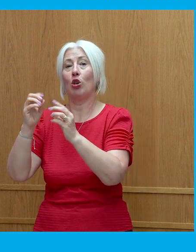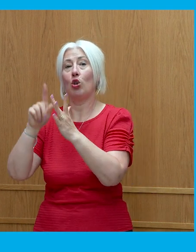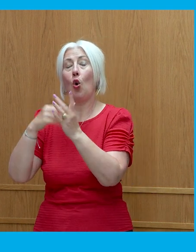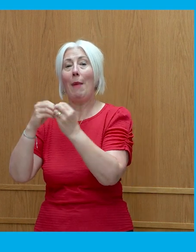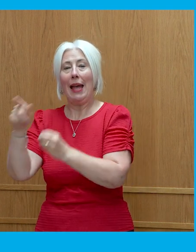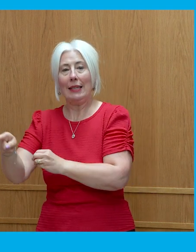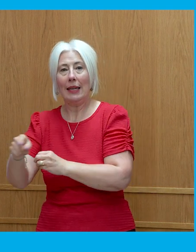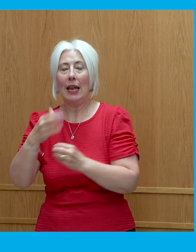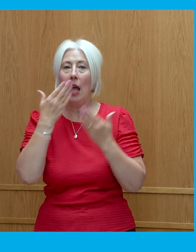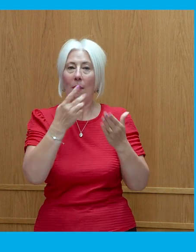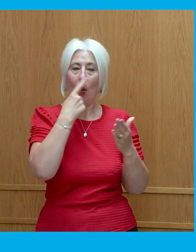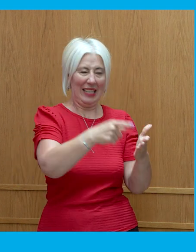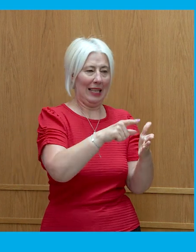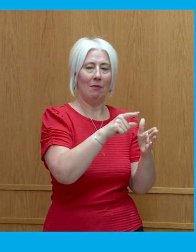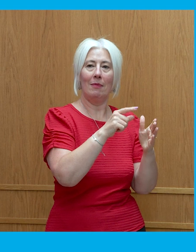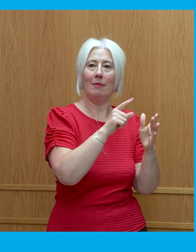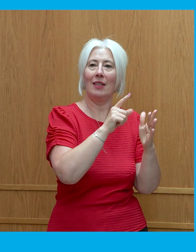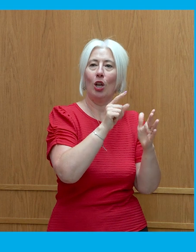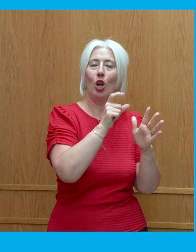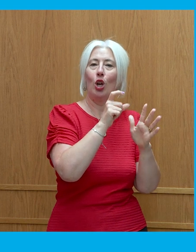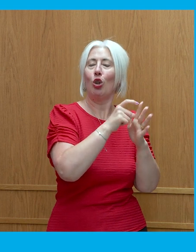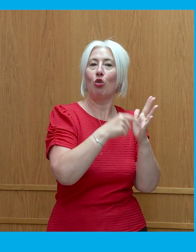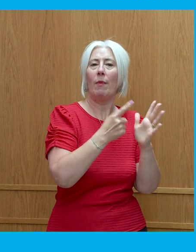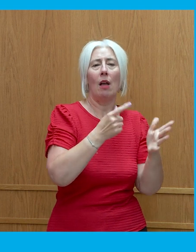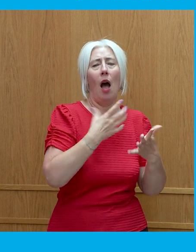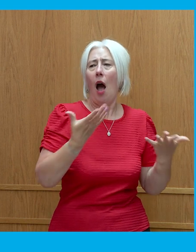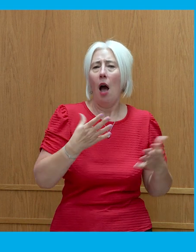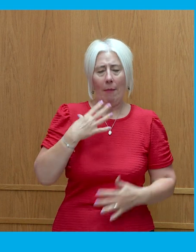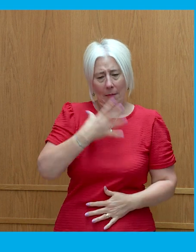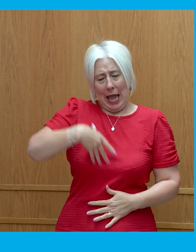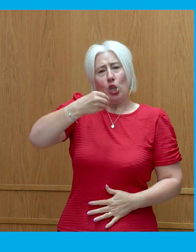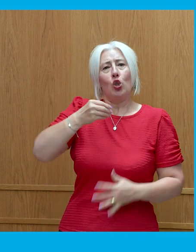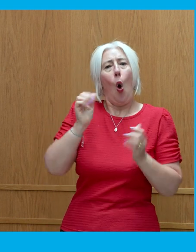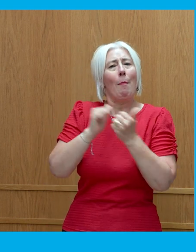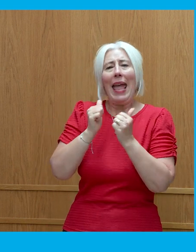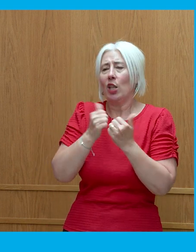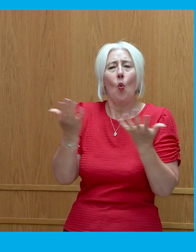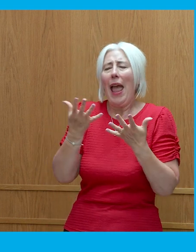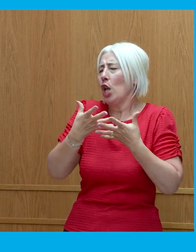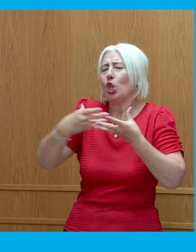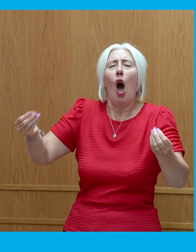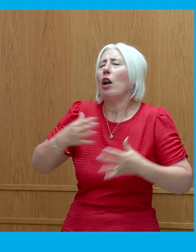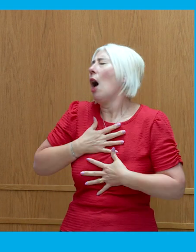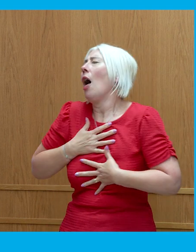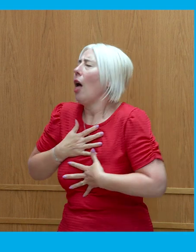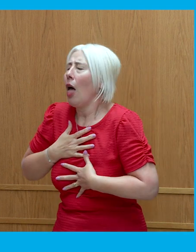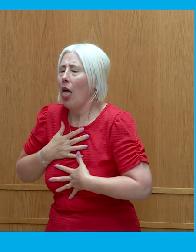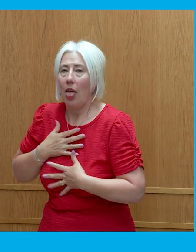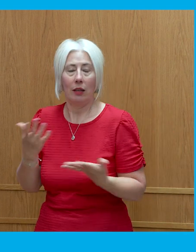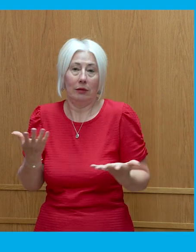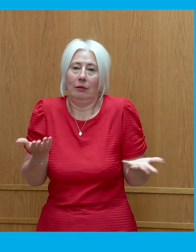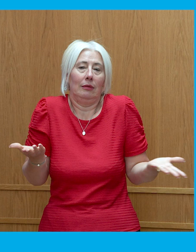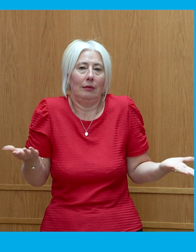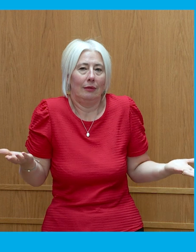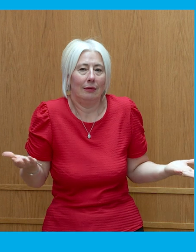has lost his soulmate. You know, the way he talks about Joe Biden, that, you know, this was the man that he was expecting to run against. And